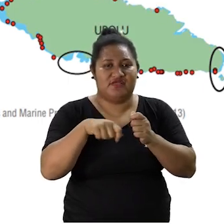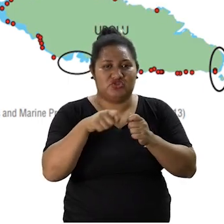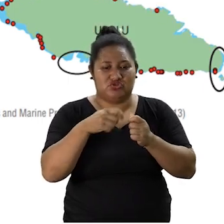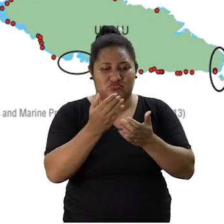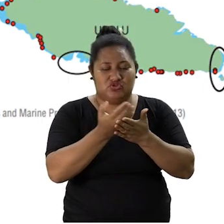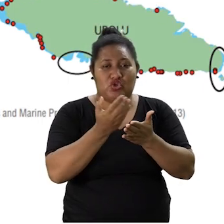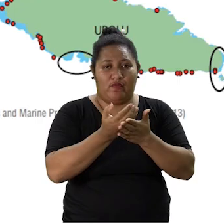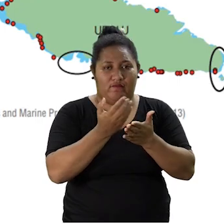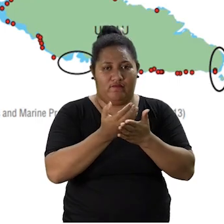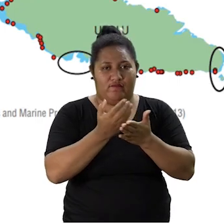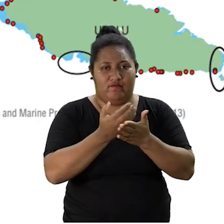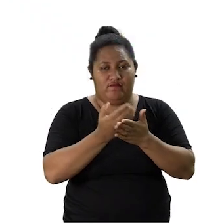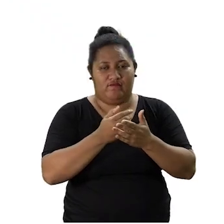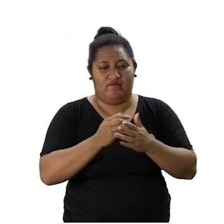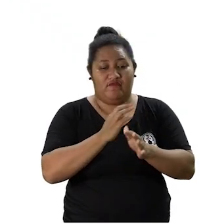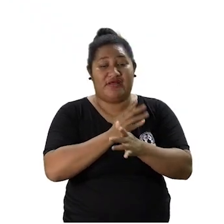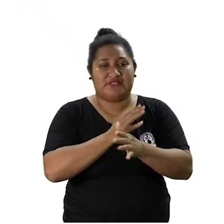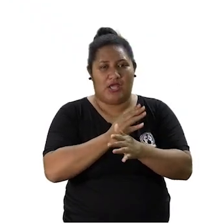whaasao.